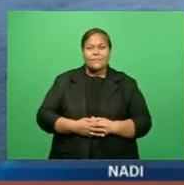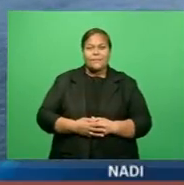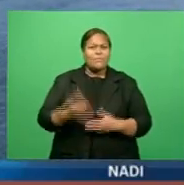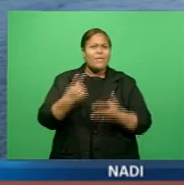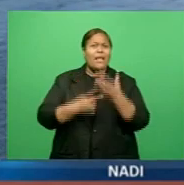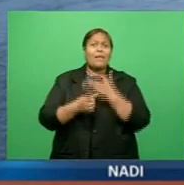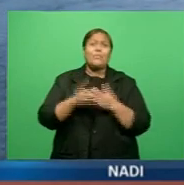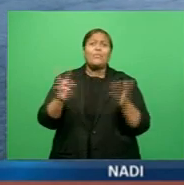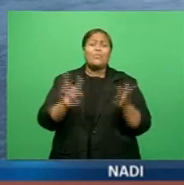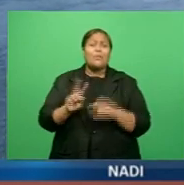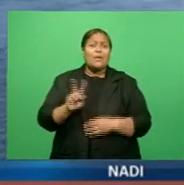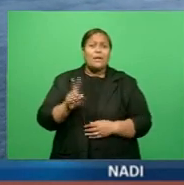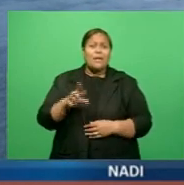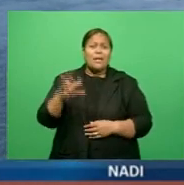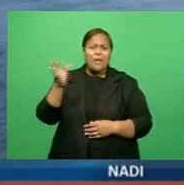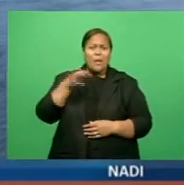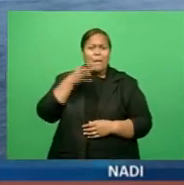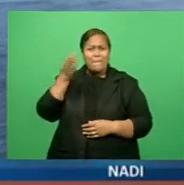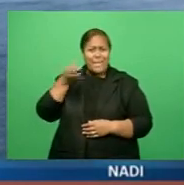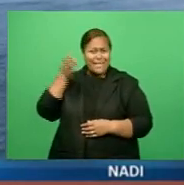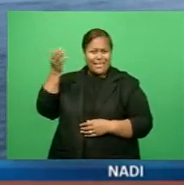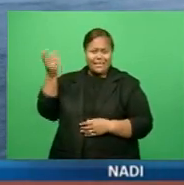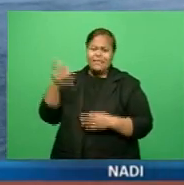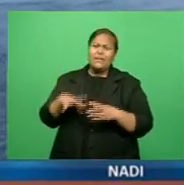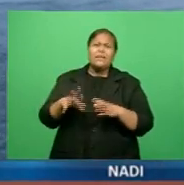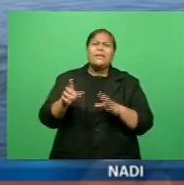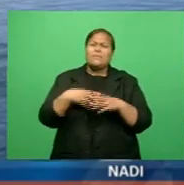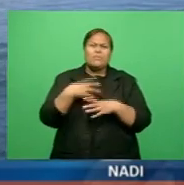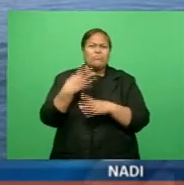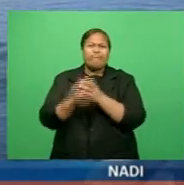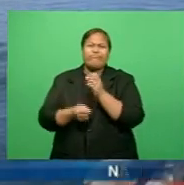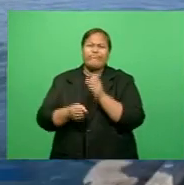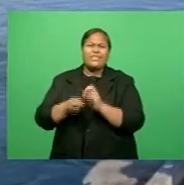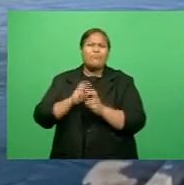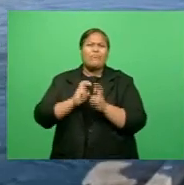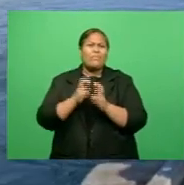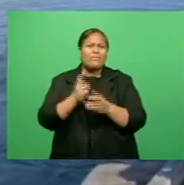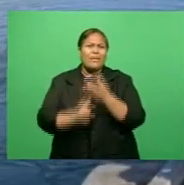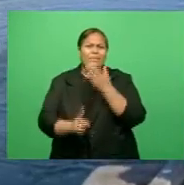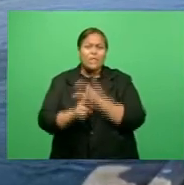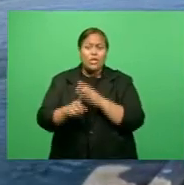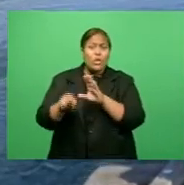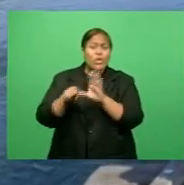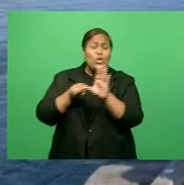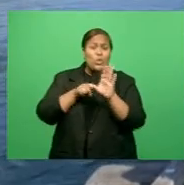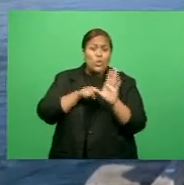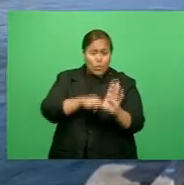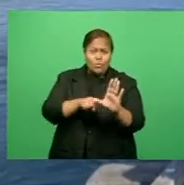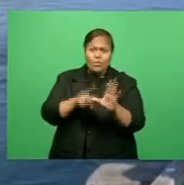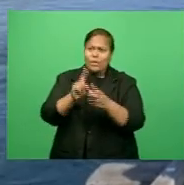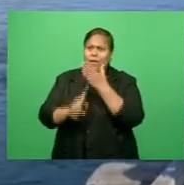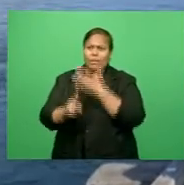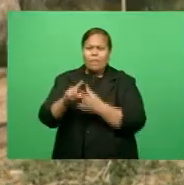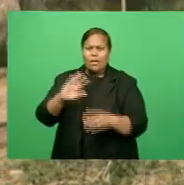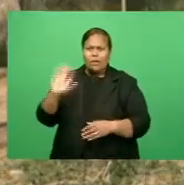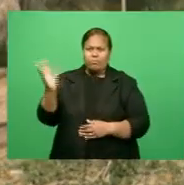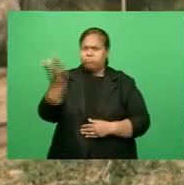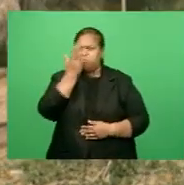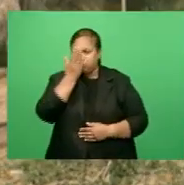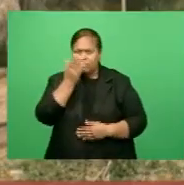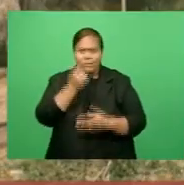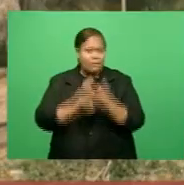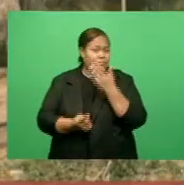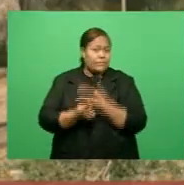picnic that ended tragically. One of the youth telling FBC News that things happened in the blink of an eye. It